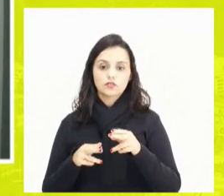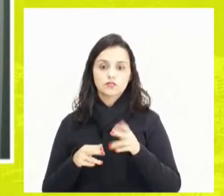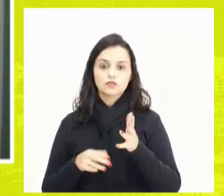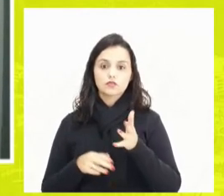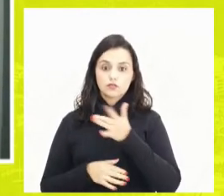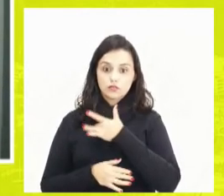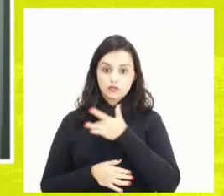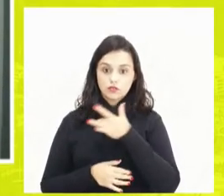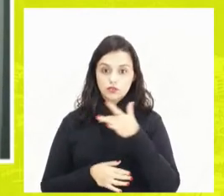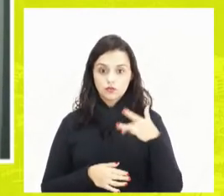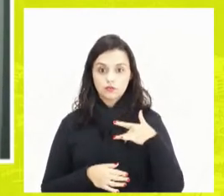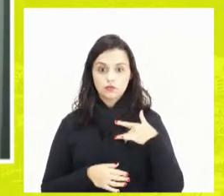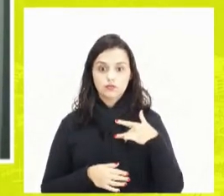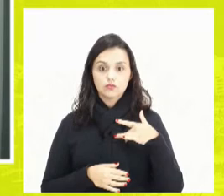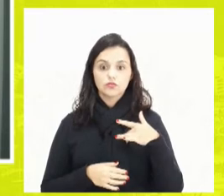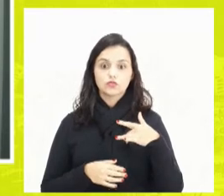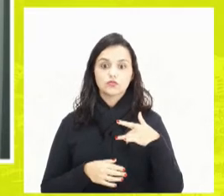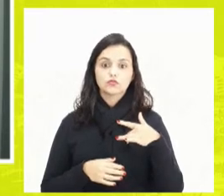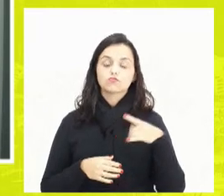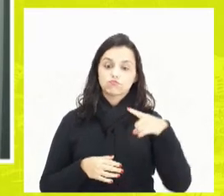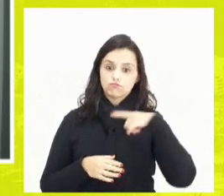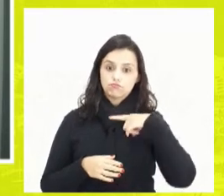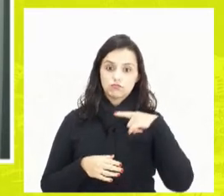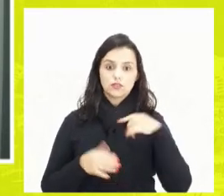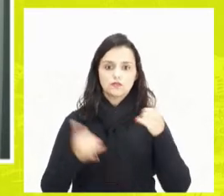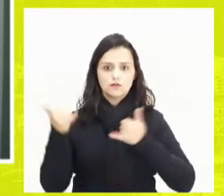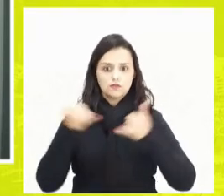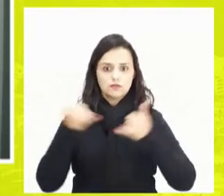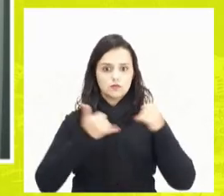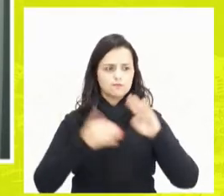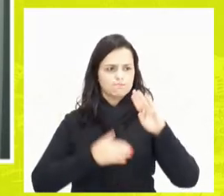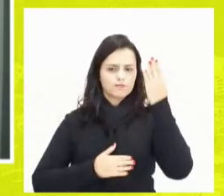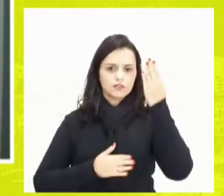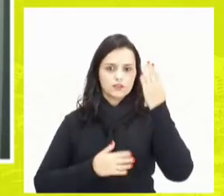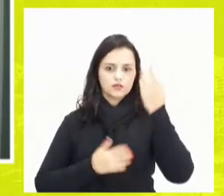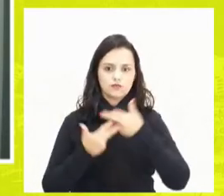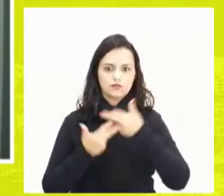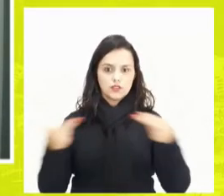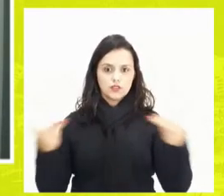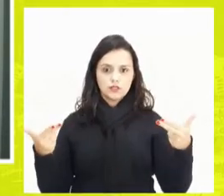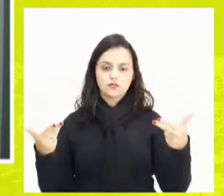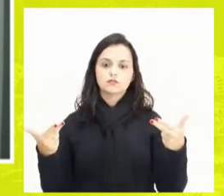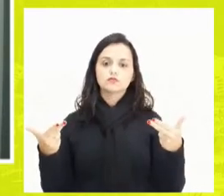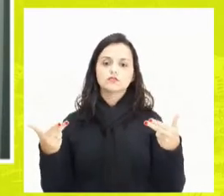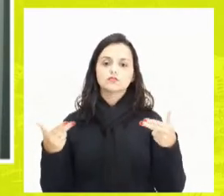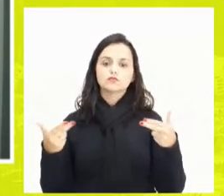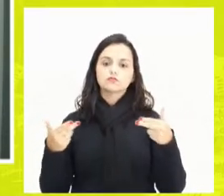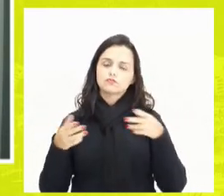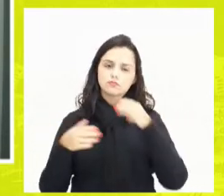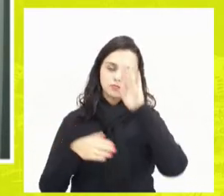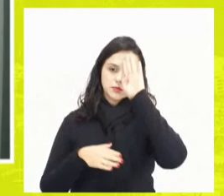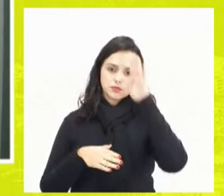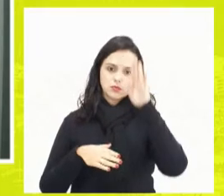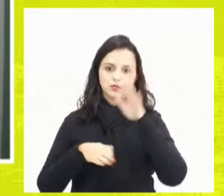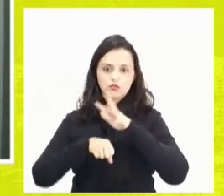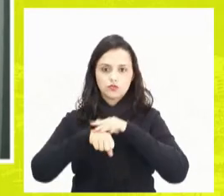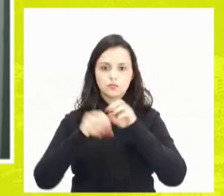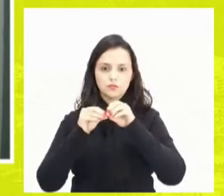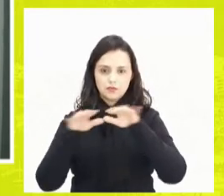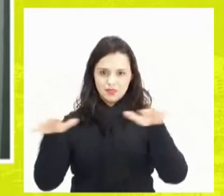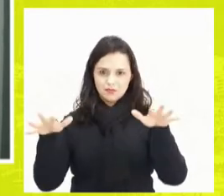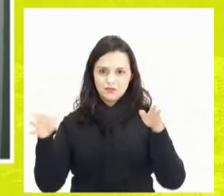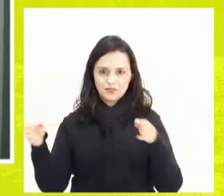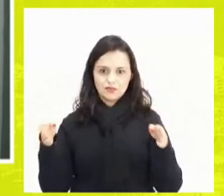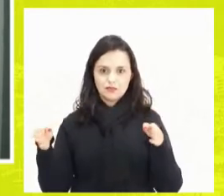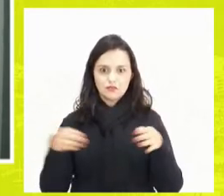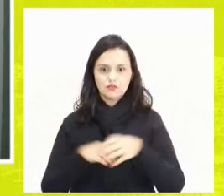so connected with misinformation they have been over the pandemic as we say